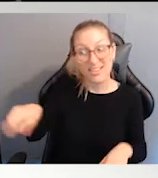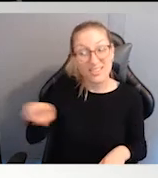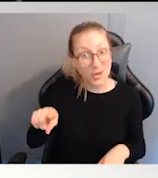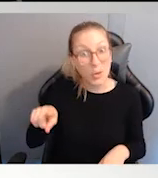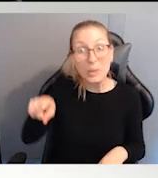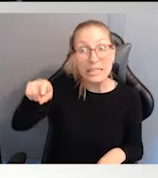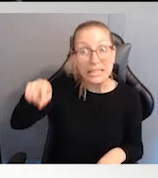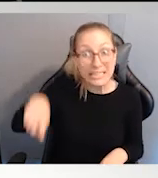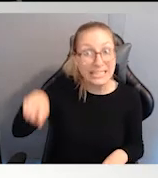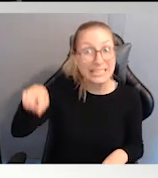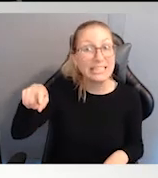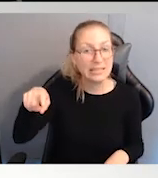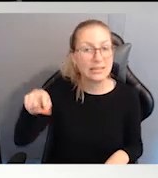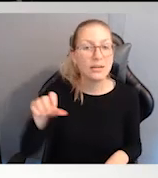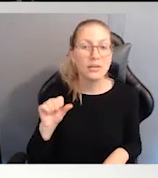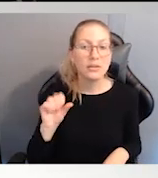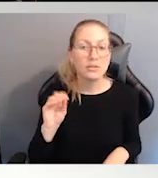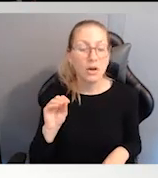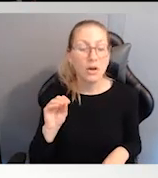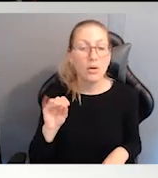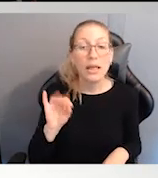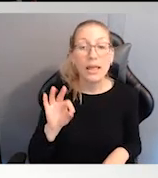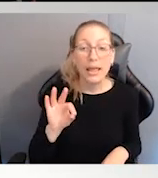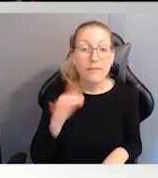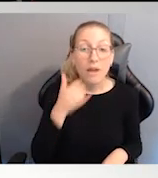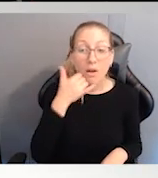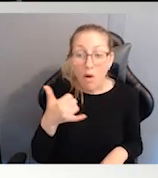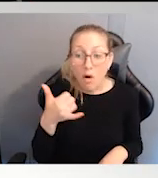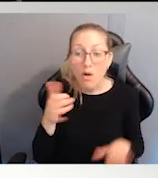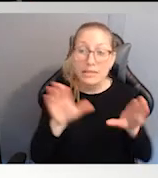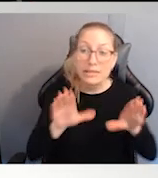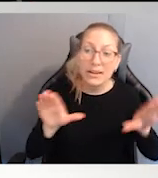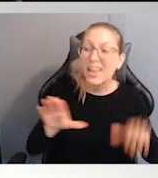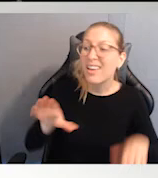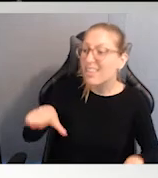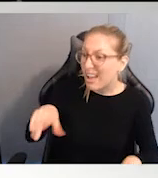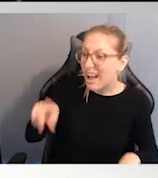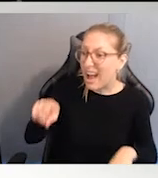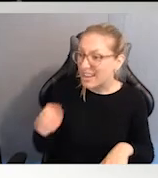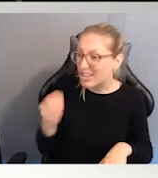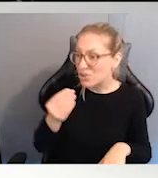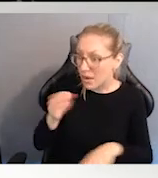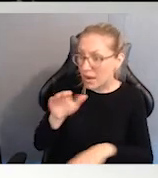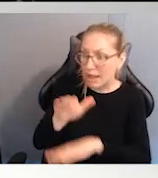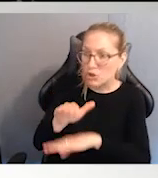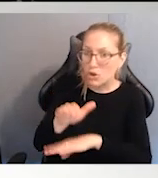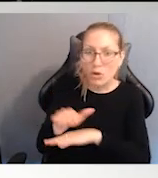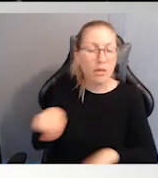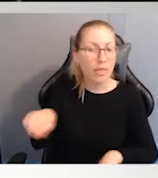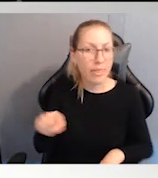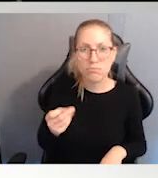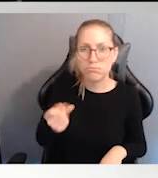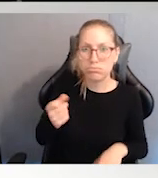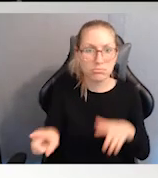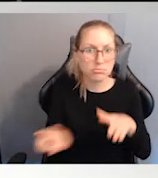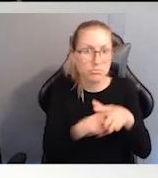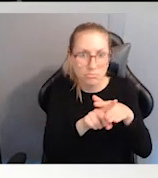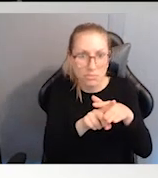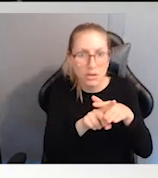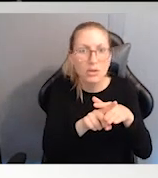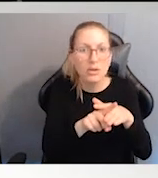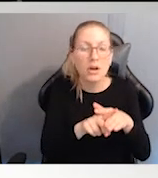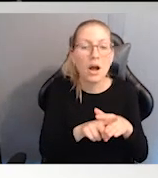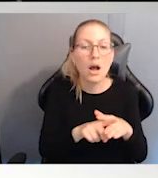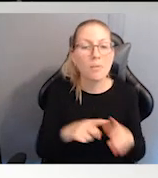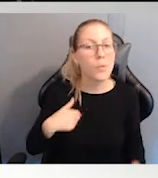going to tell you right now, if I call them on a Sunday, hey, I need you by Monday afternoon, they're there. They're on top of it. They're moving. They're doing.